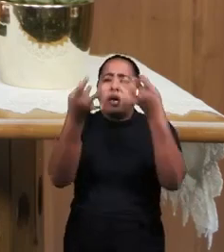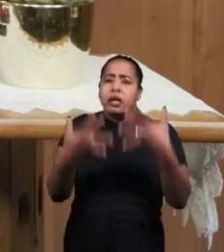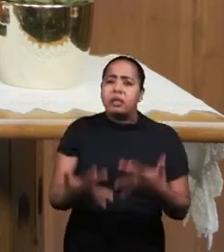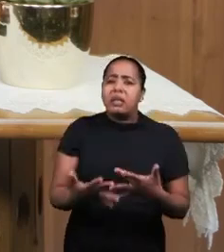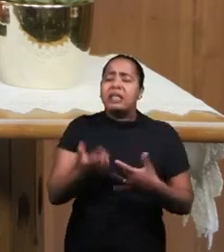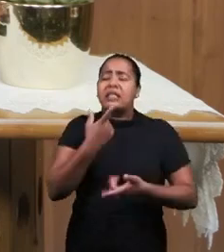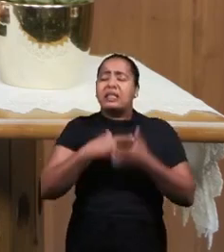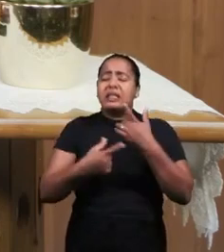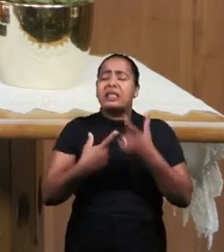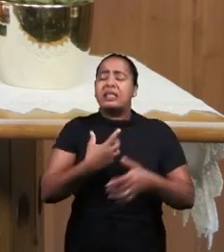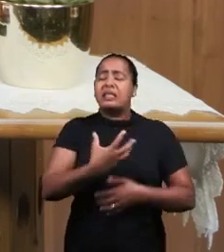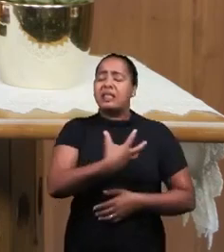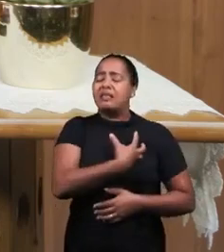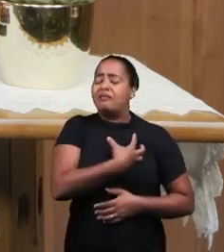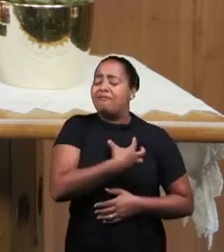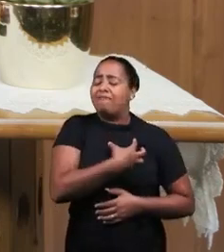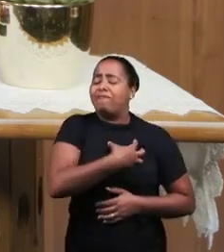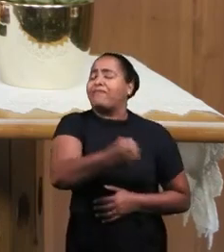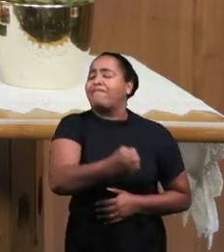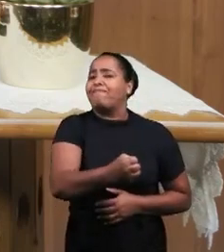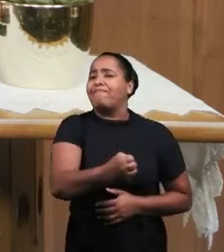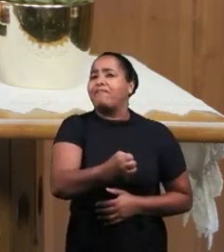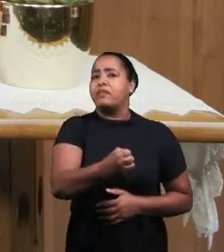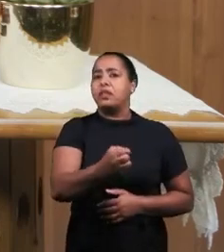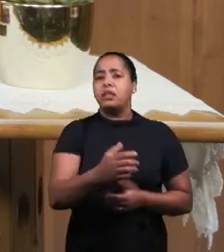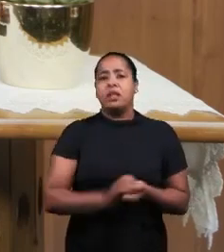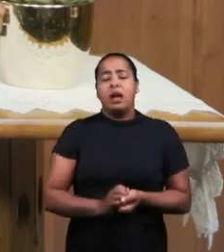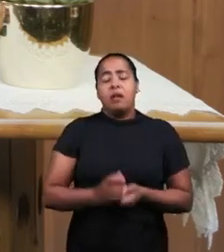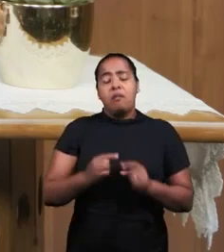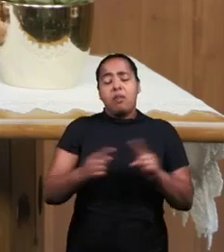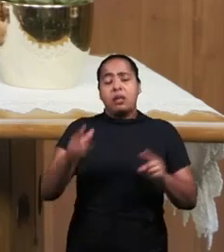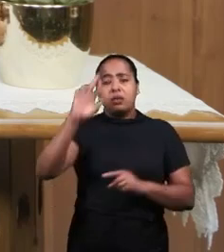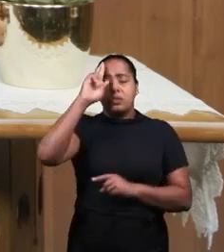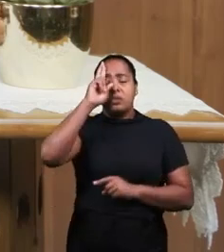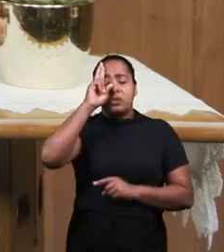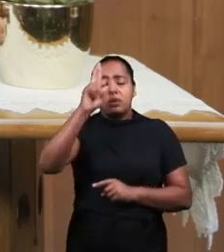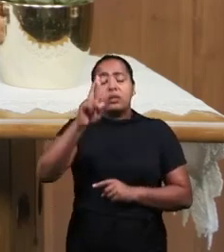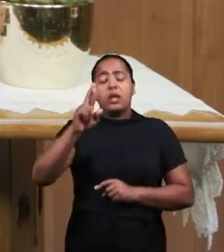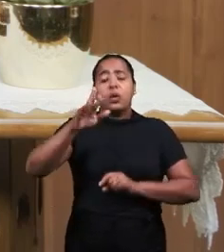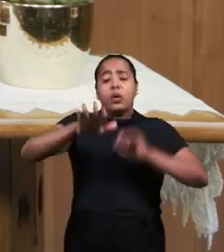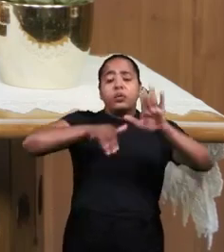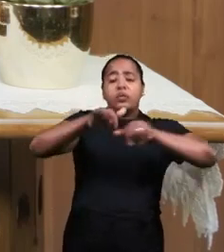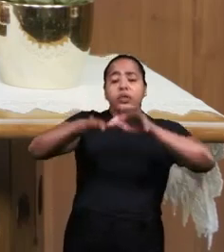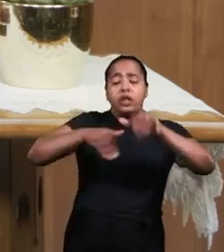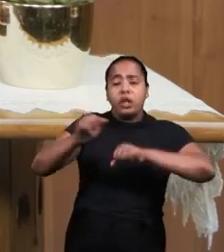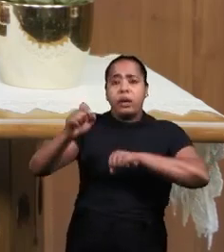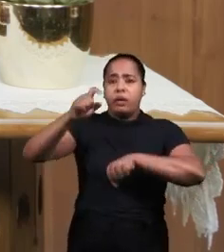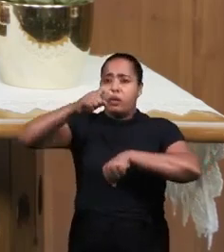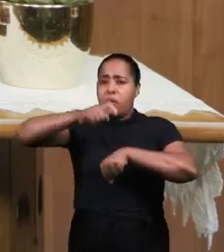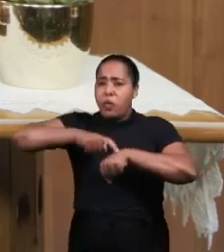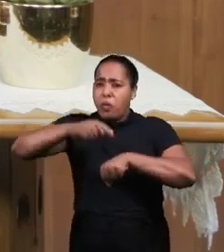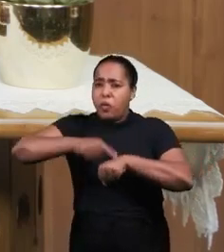saying that they were going to even take their own life. They were badly intent, but the Lord has called us